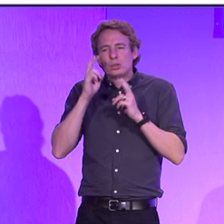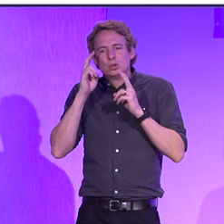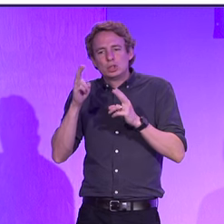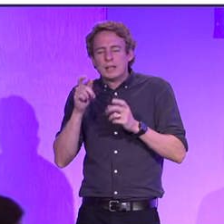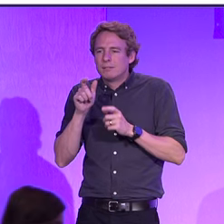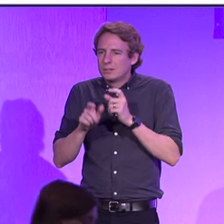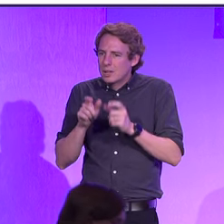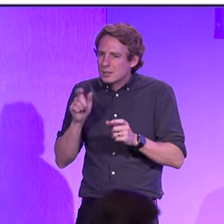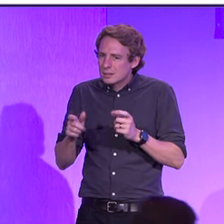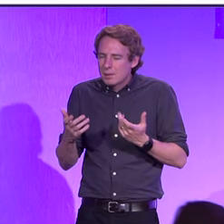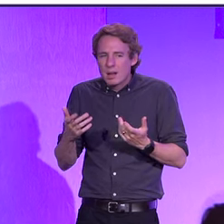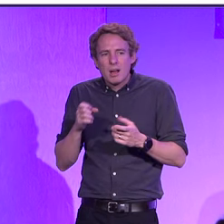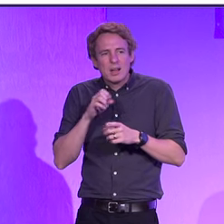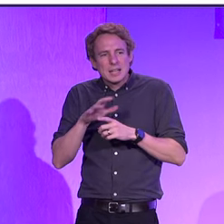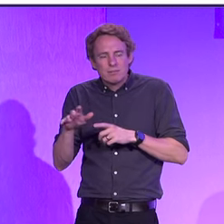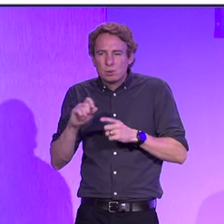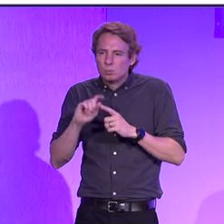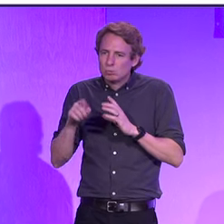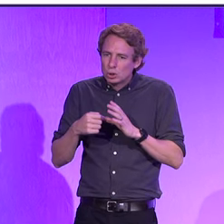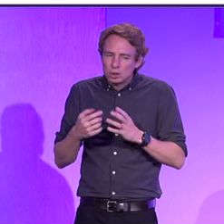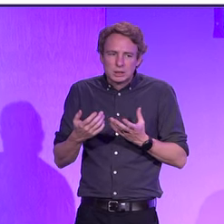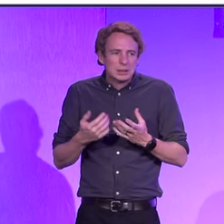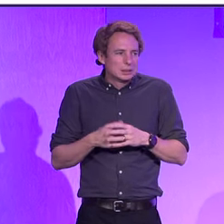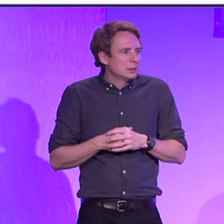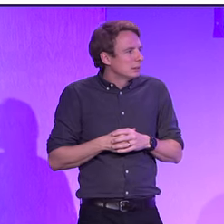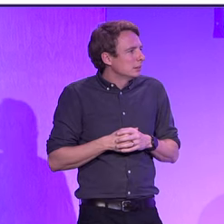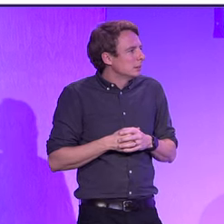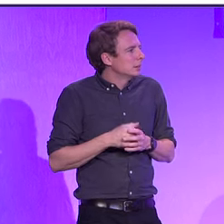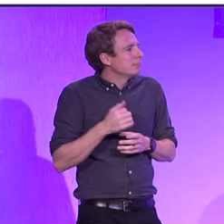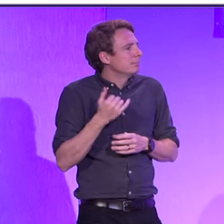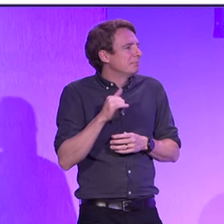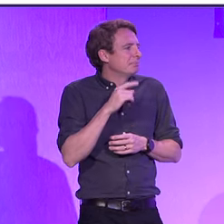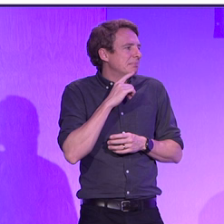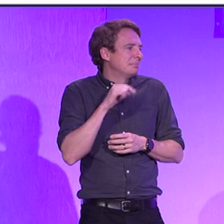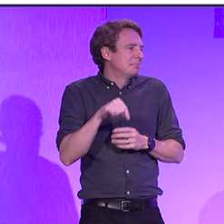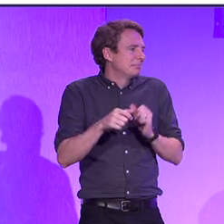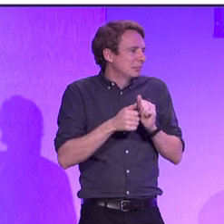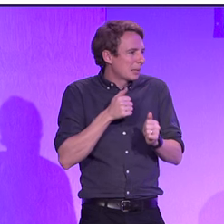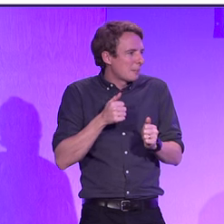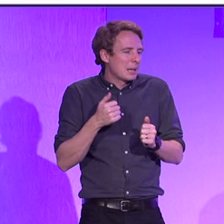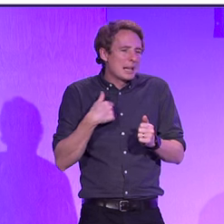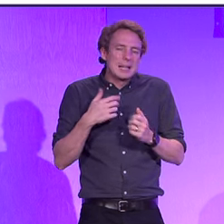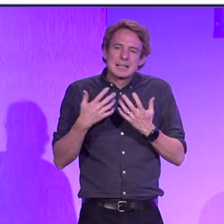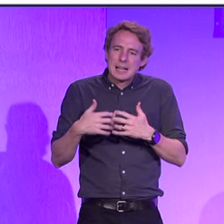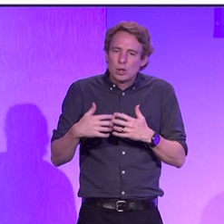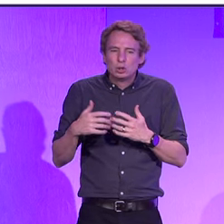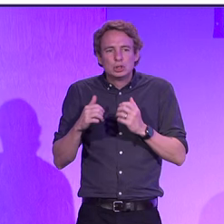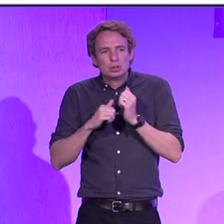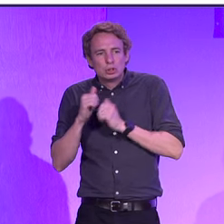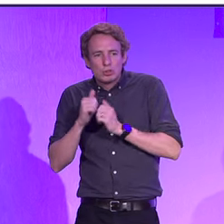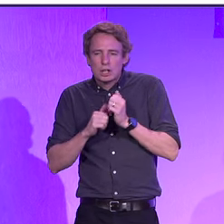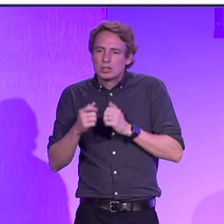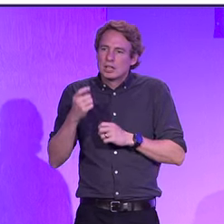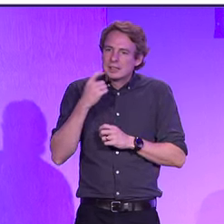customers back when he was, you know, doing that project. And at the end he says like he's never encountered a company that's whose technology infrastructure was